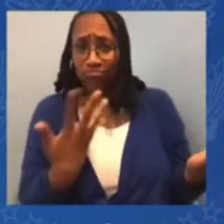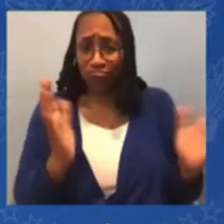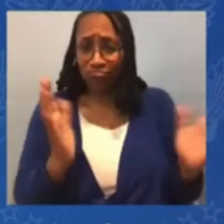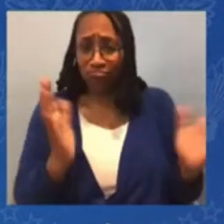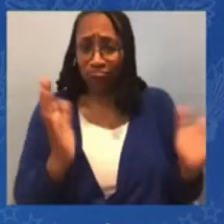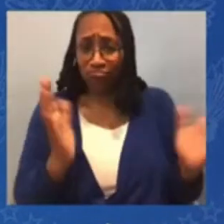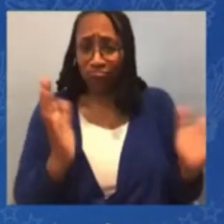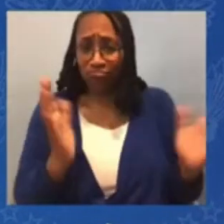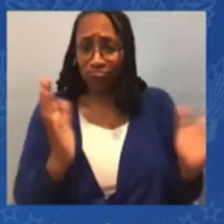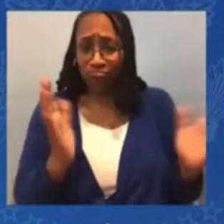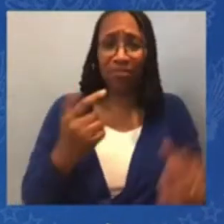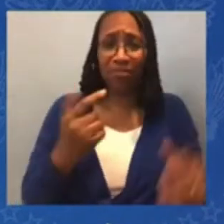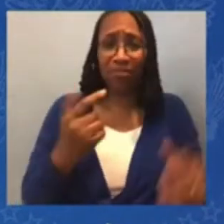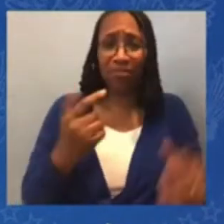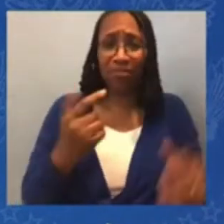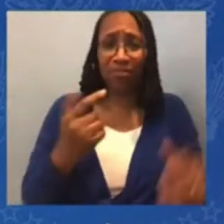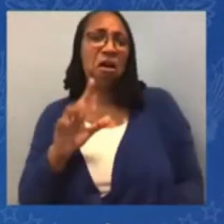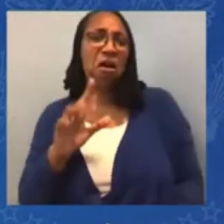But all kidding aside,